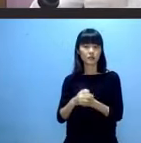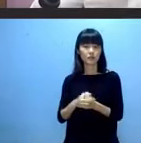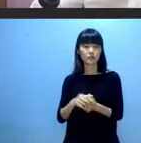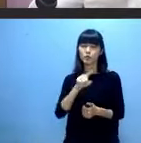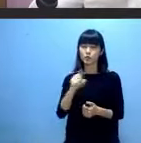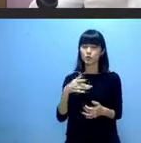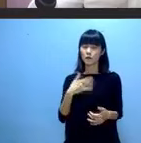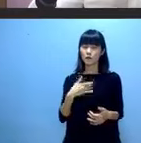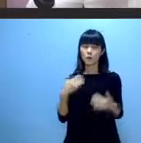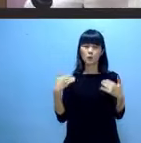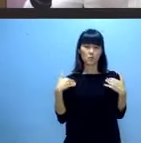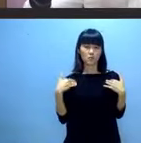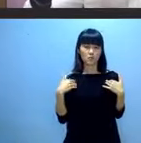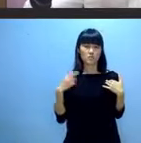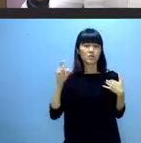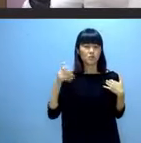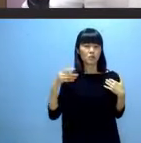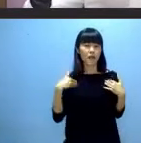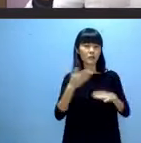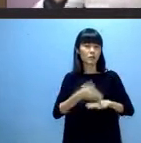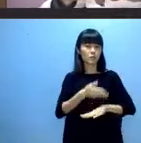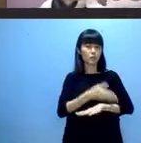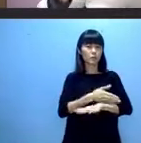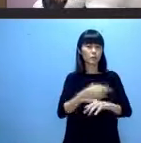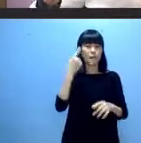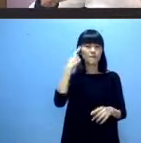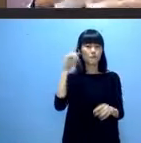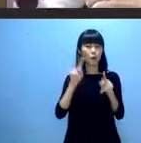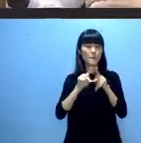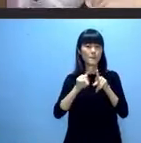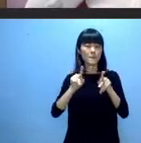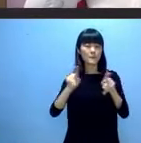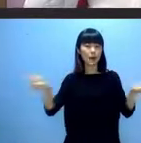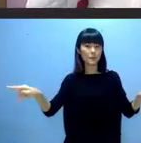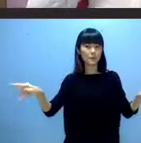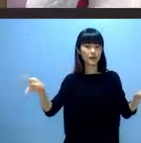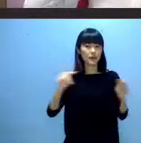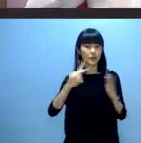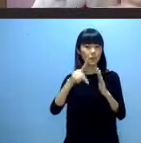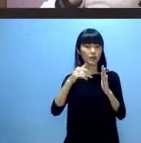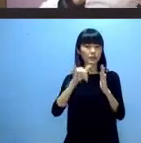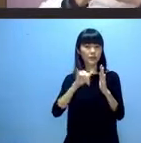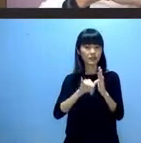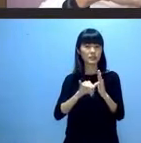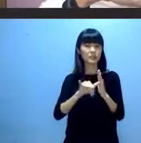improvements in terms of public policies that can help support the growth of the sector or these communities?